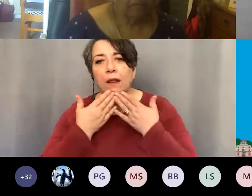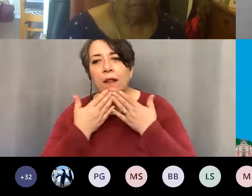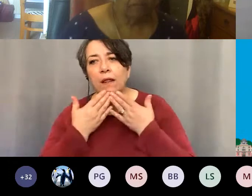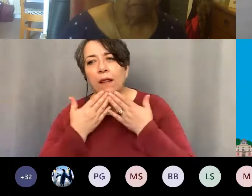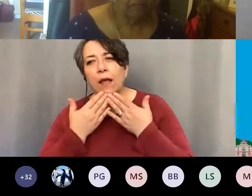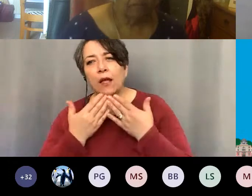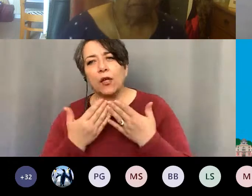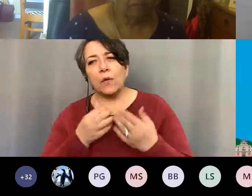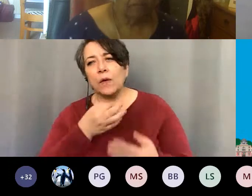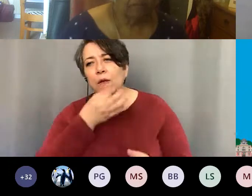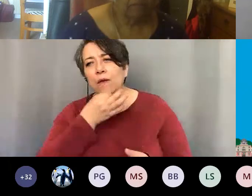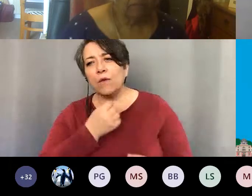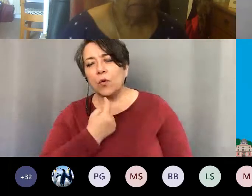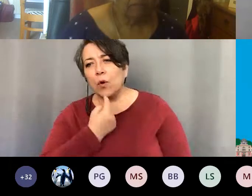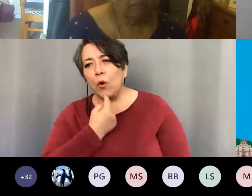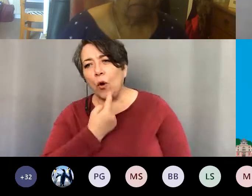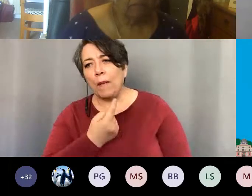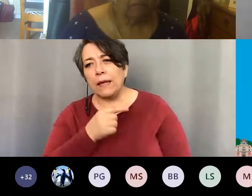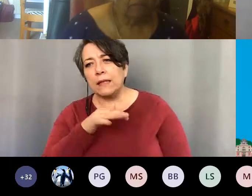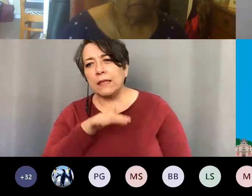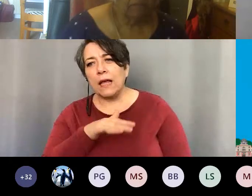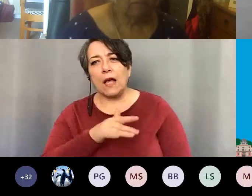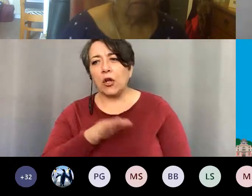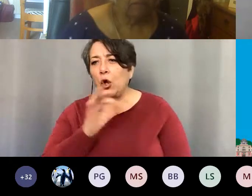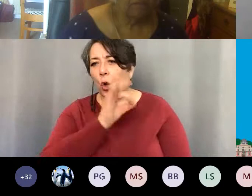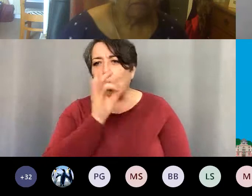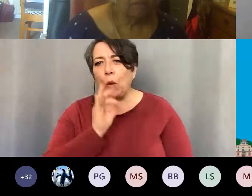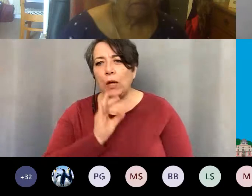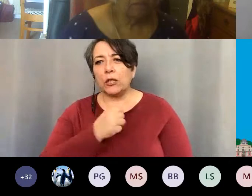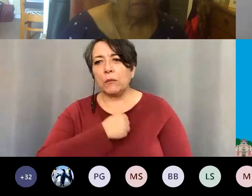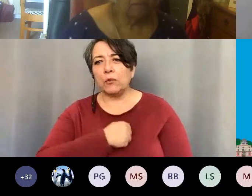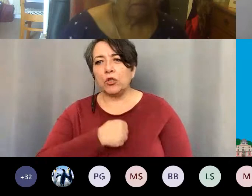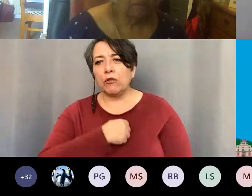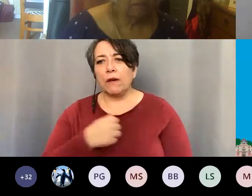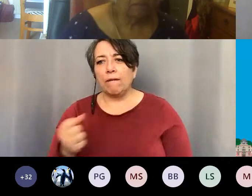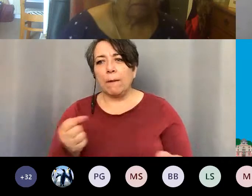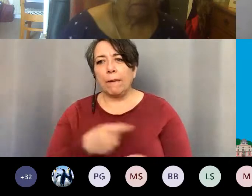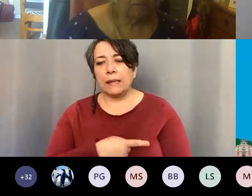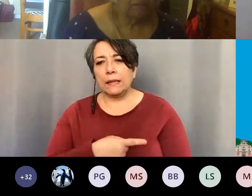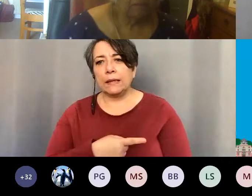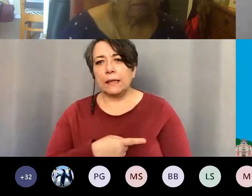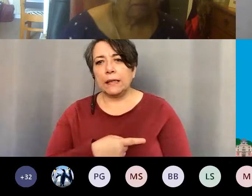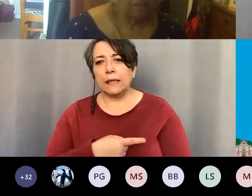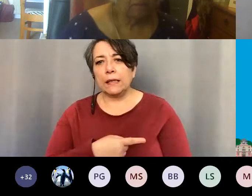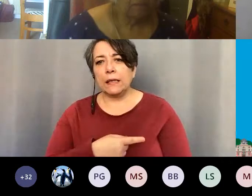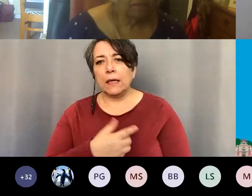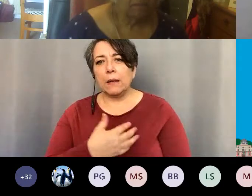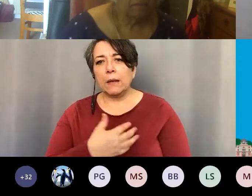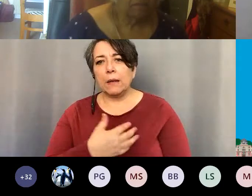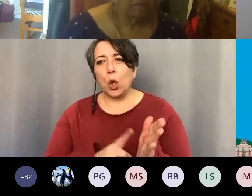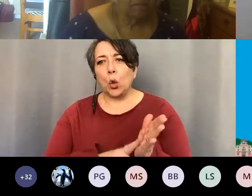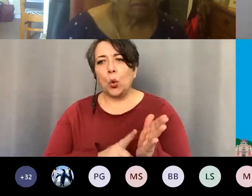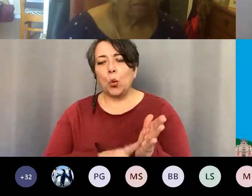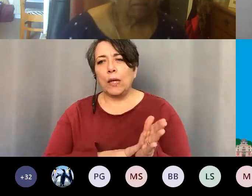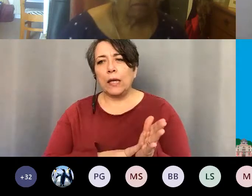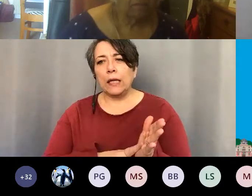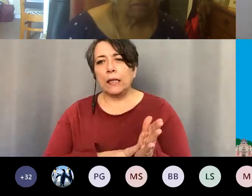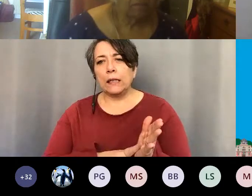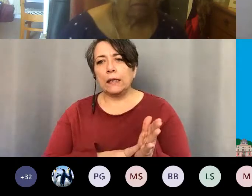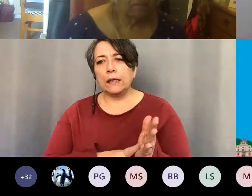they were questions, so I'm terribly sorry if I missed it, if I've missed one, but I've gone to Louise, who asked, the stats look great